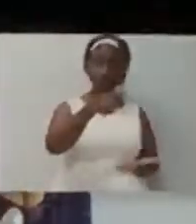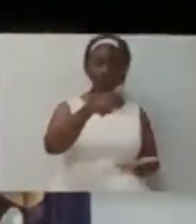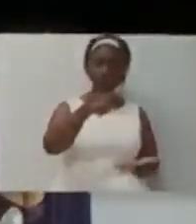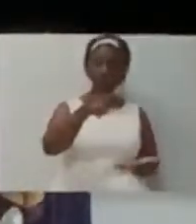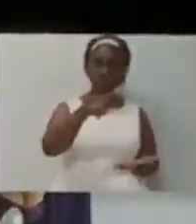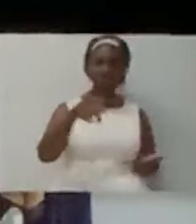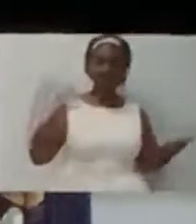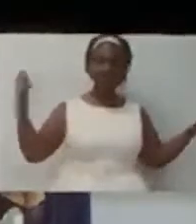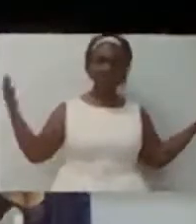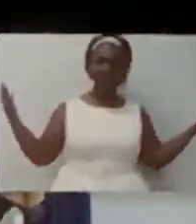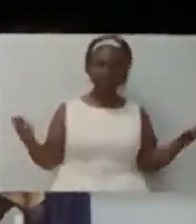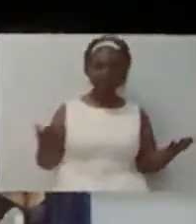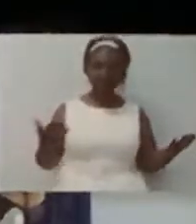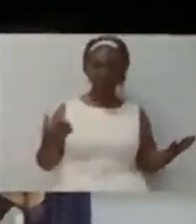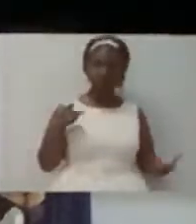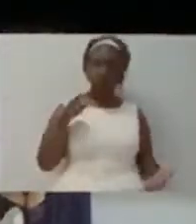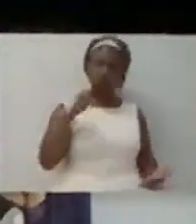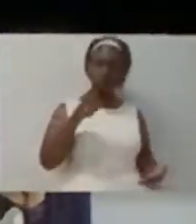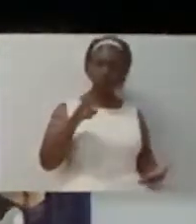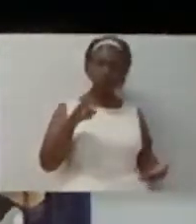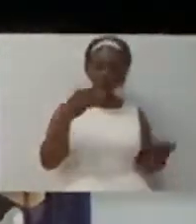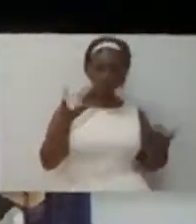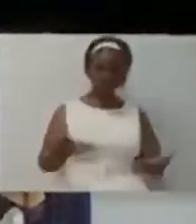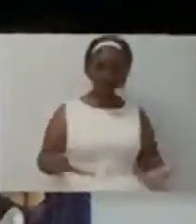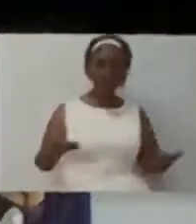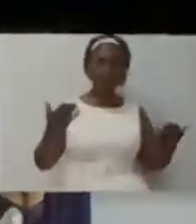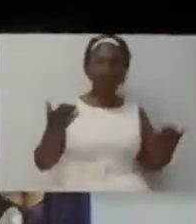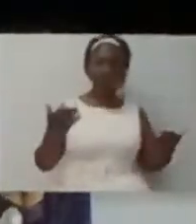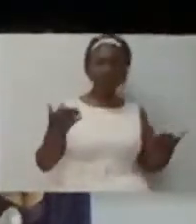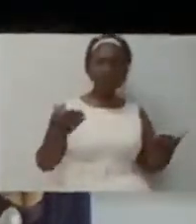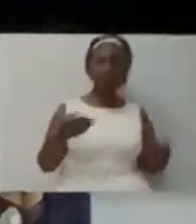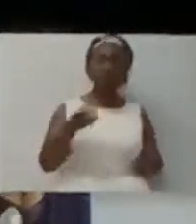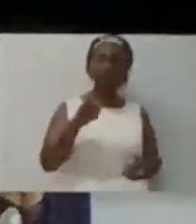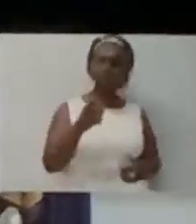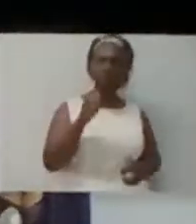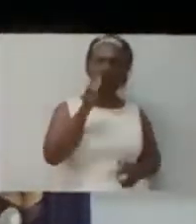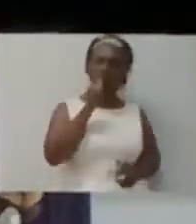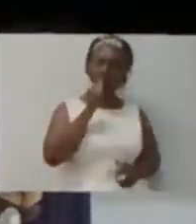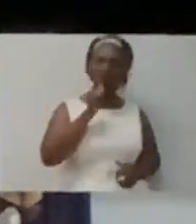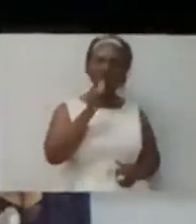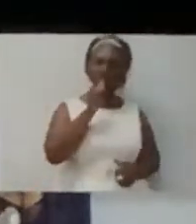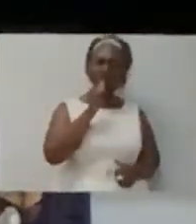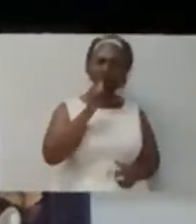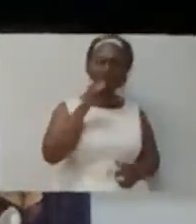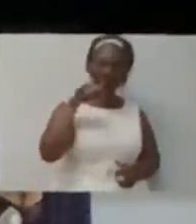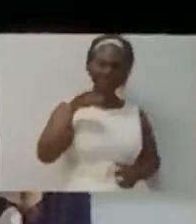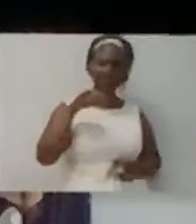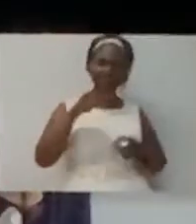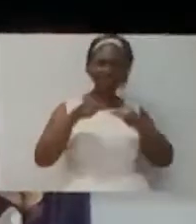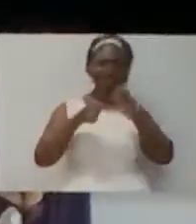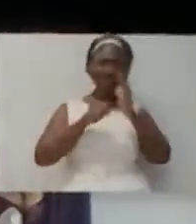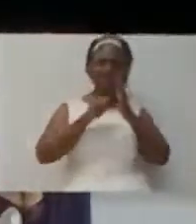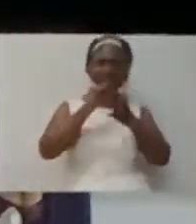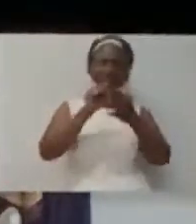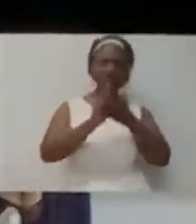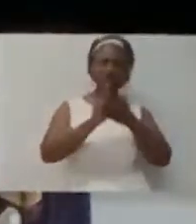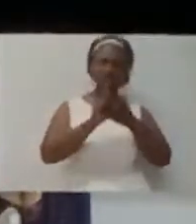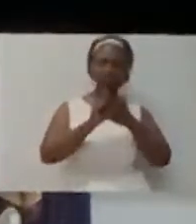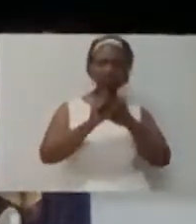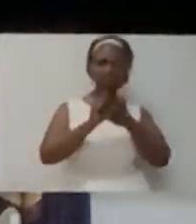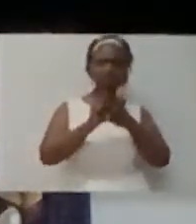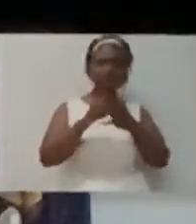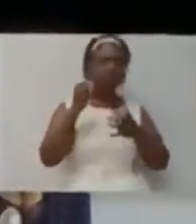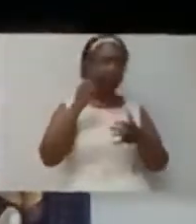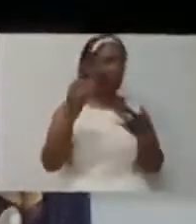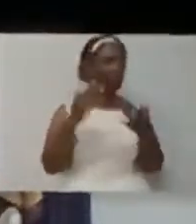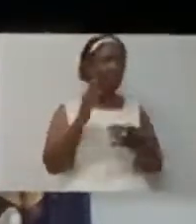say that again. Here you are. Living through these times, I am sure we all had moments